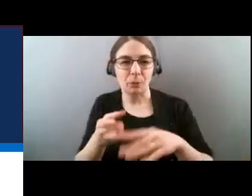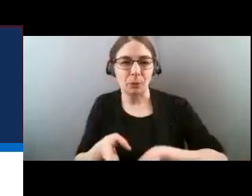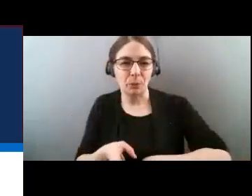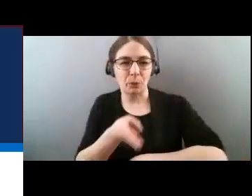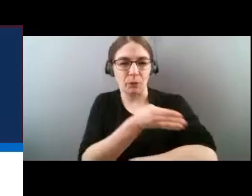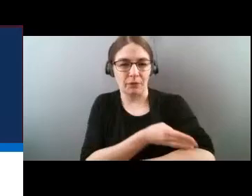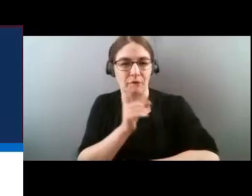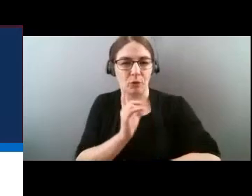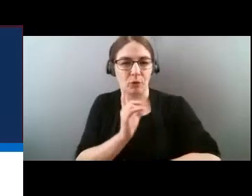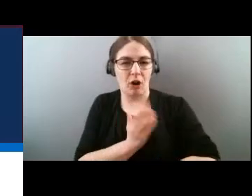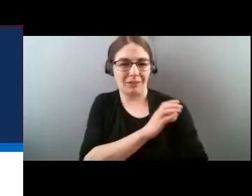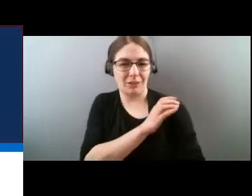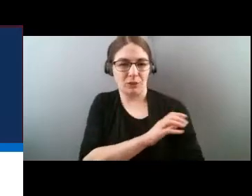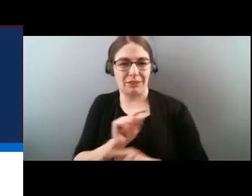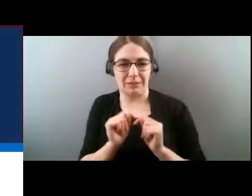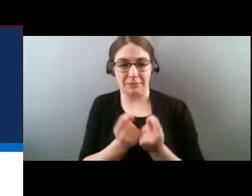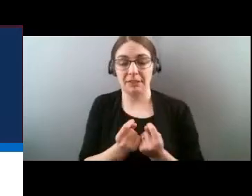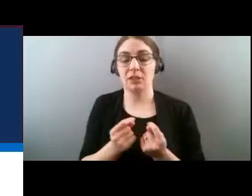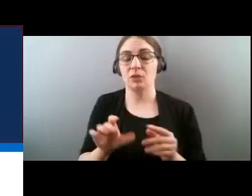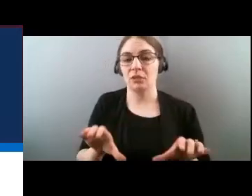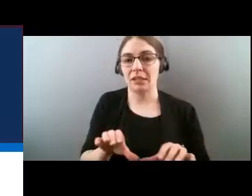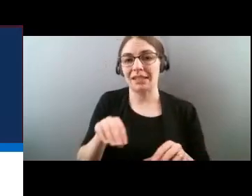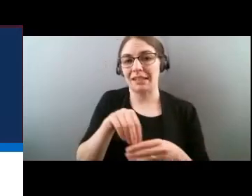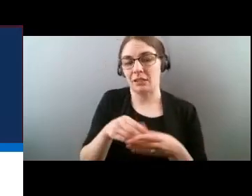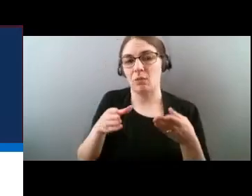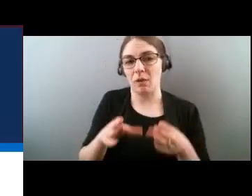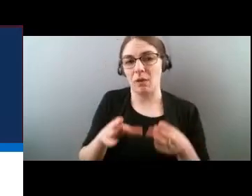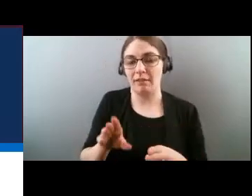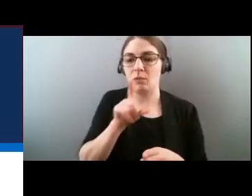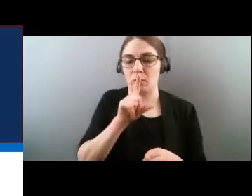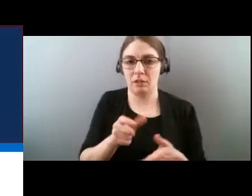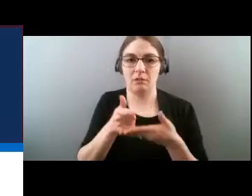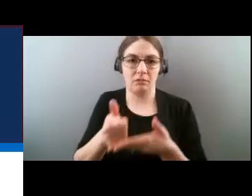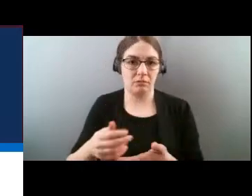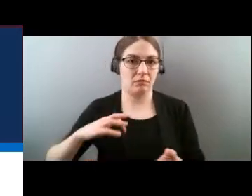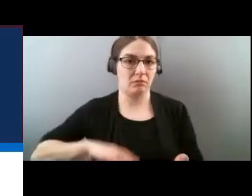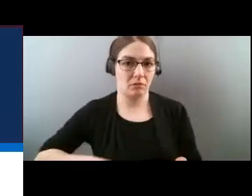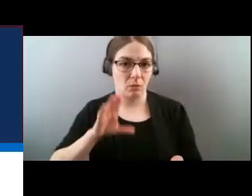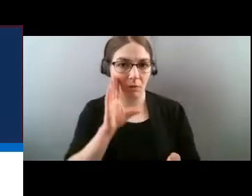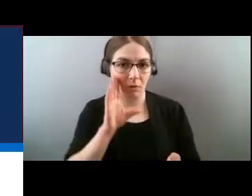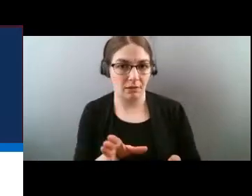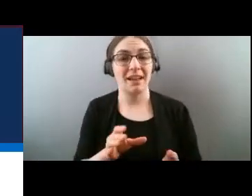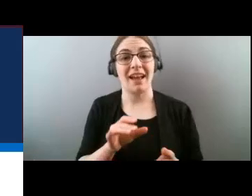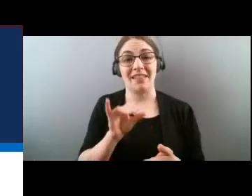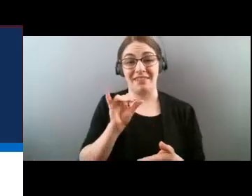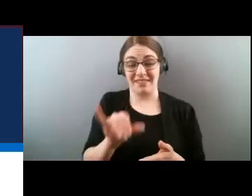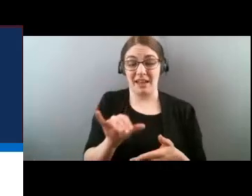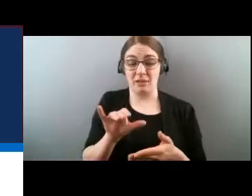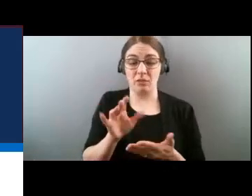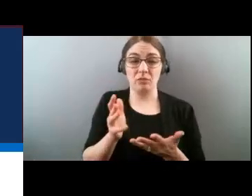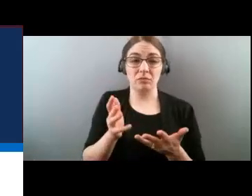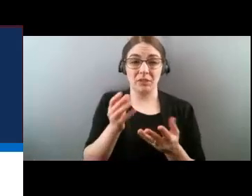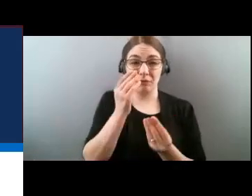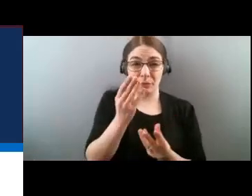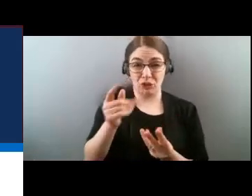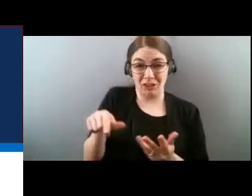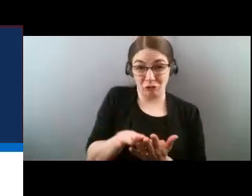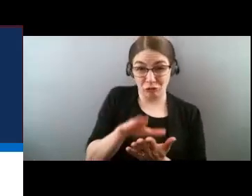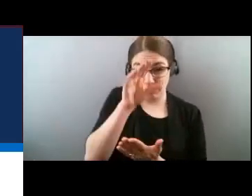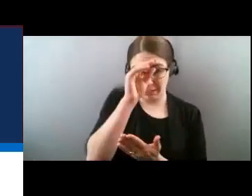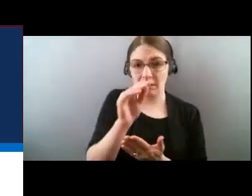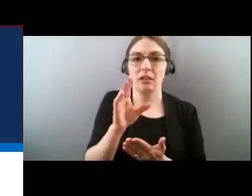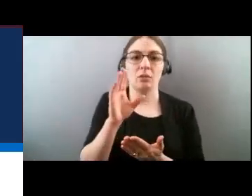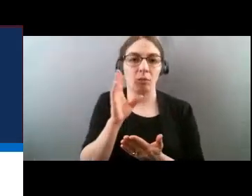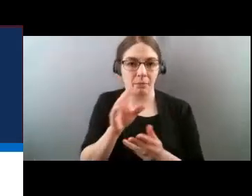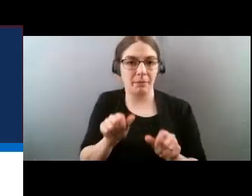way that's meaningful to them, and then that what they're learning is actionable for them. So I'm looking forward